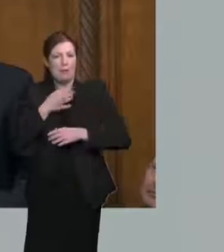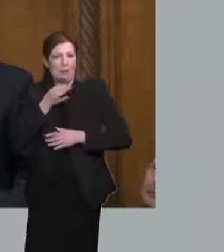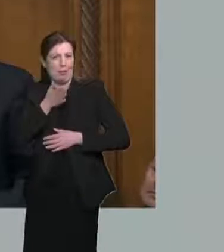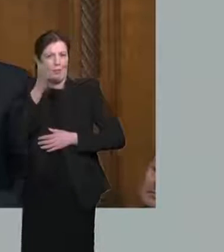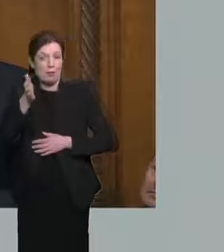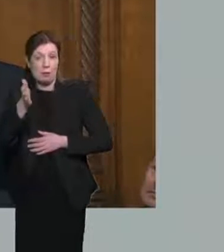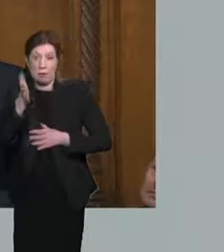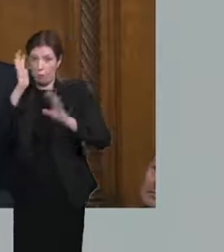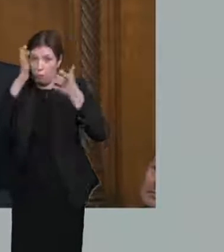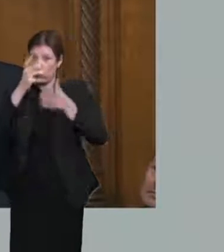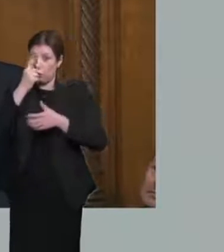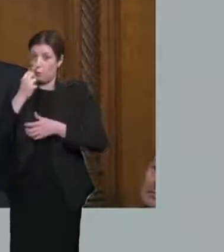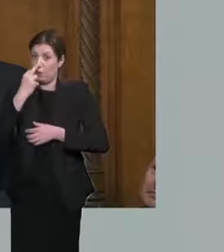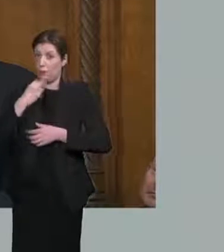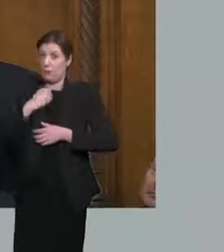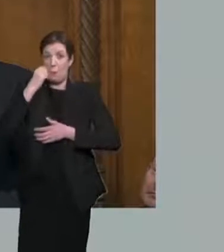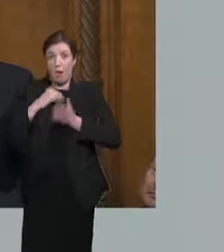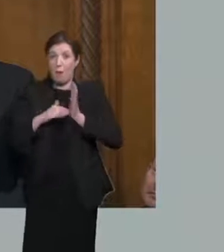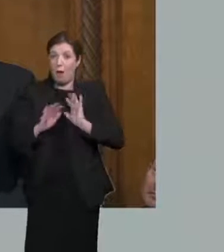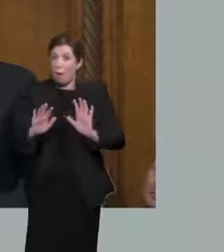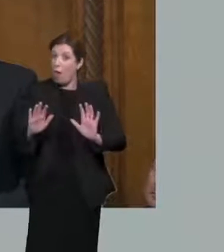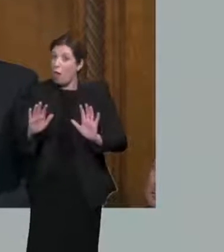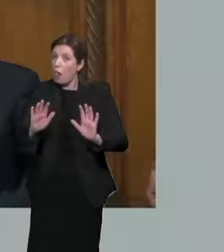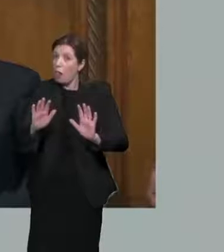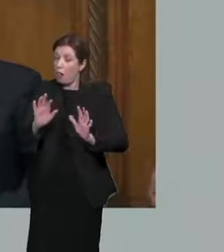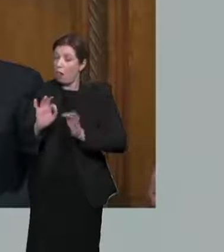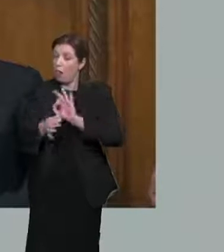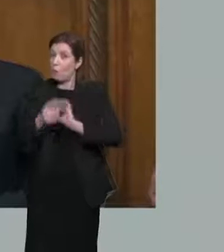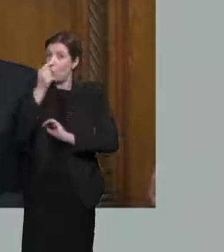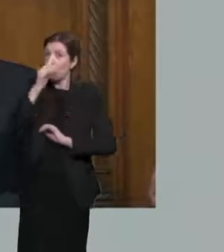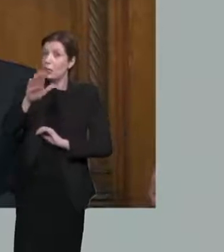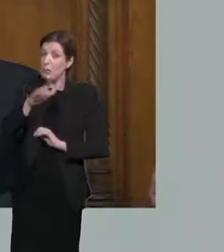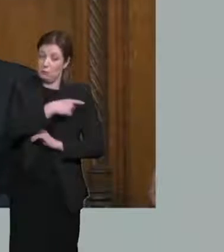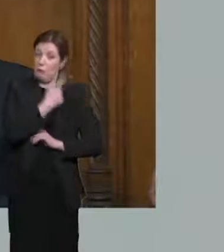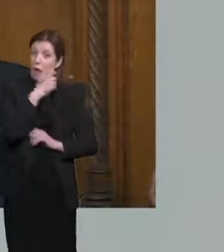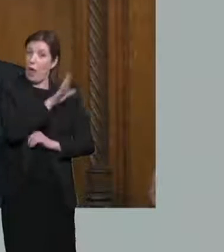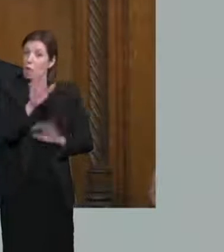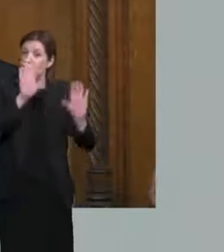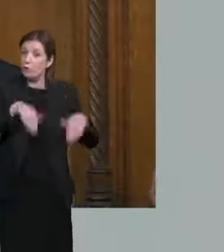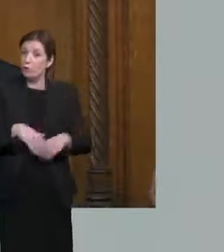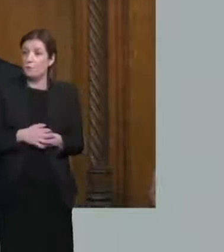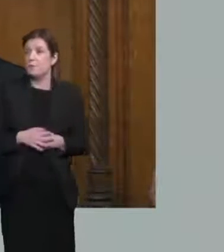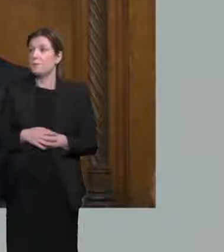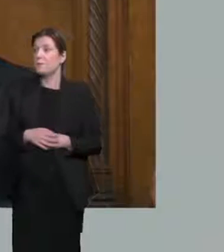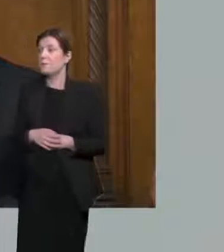think that MI6... Why does the Prime Minister